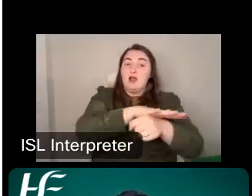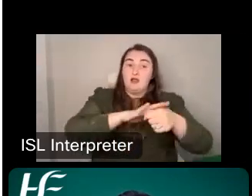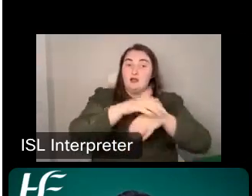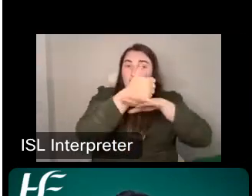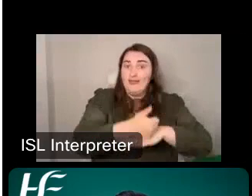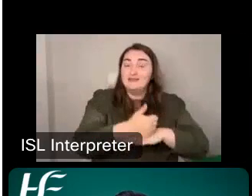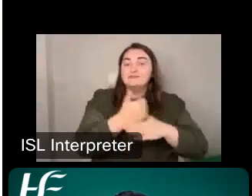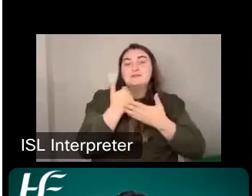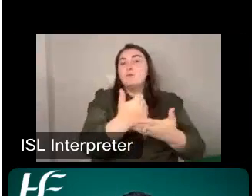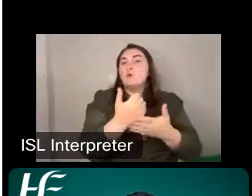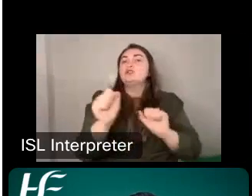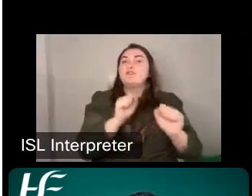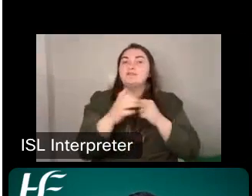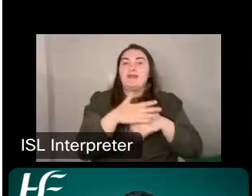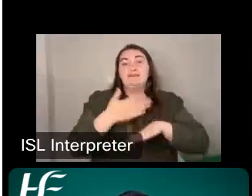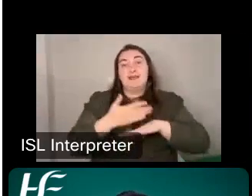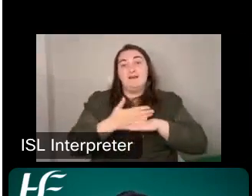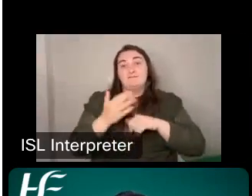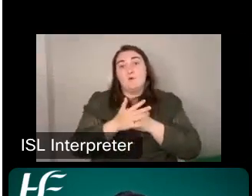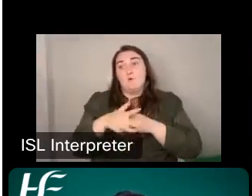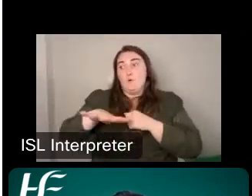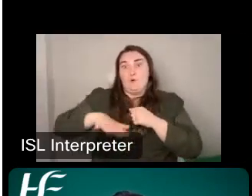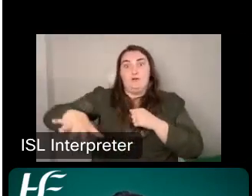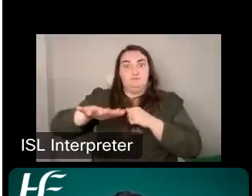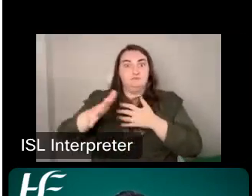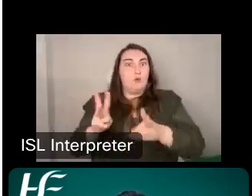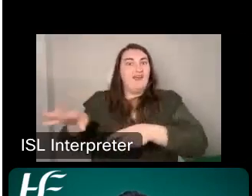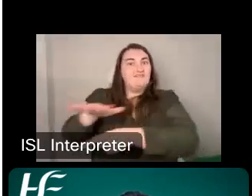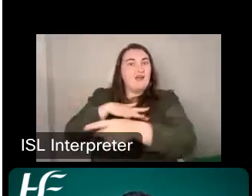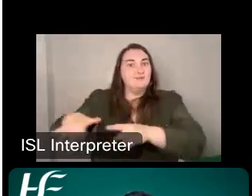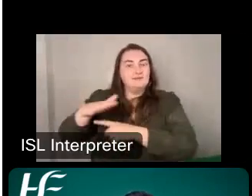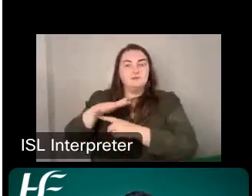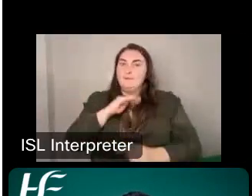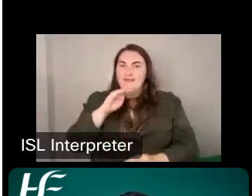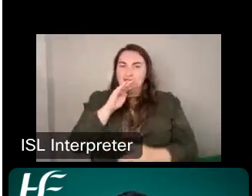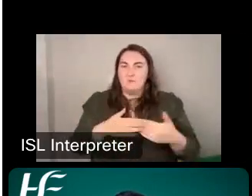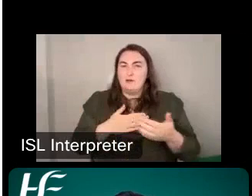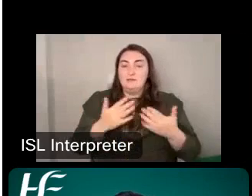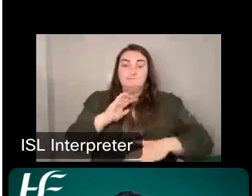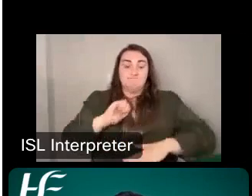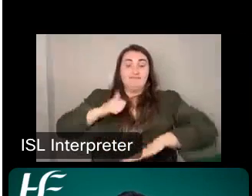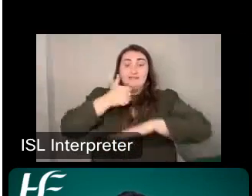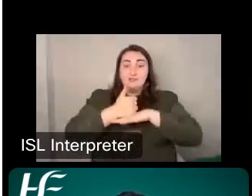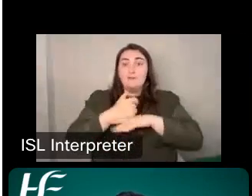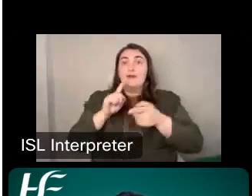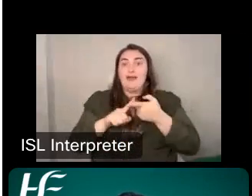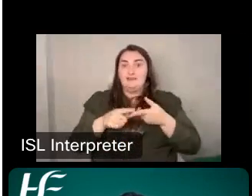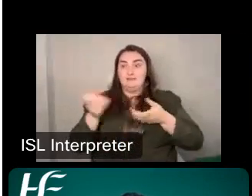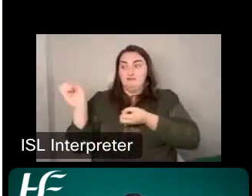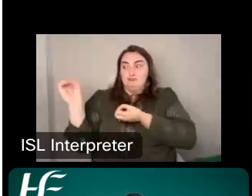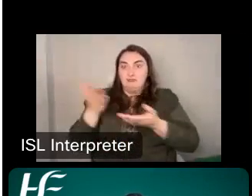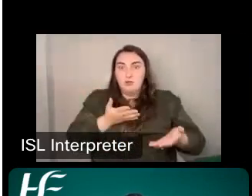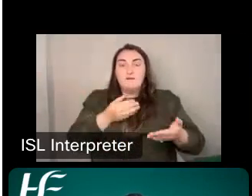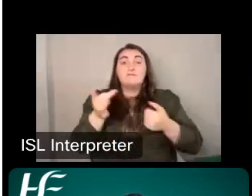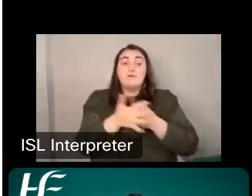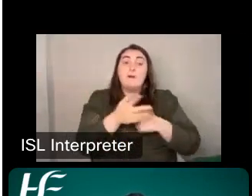for staff and the organization. And what that means in plain English is that it is set up and resourced to serve both the